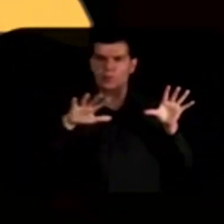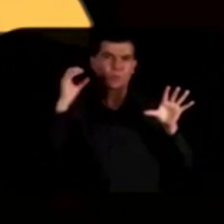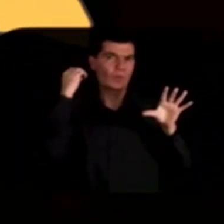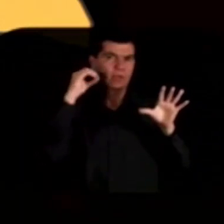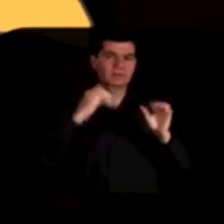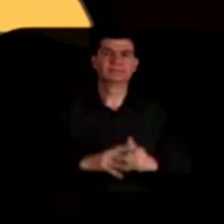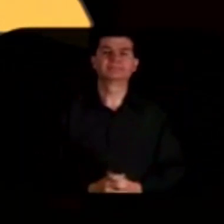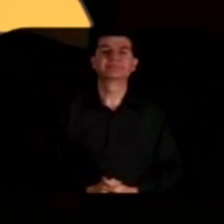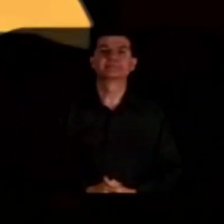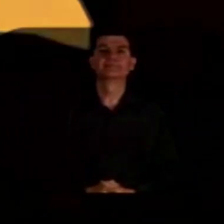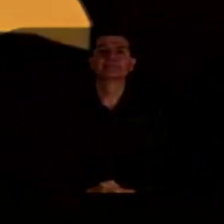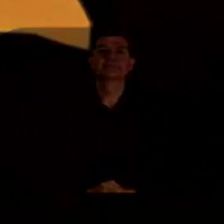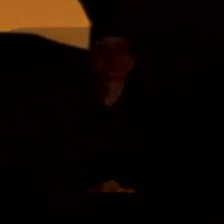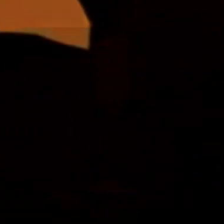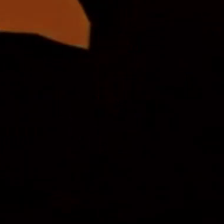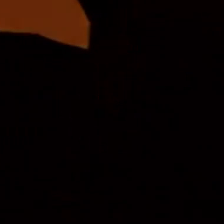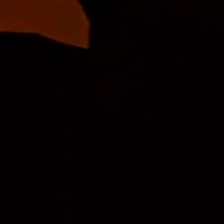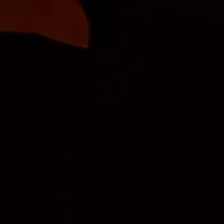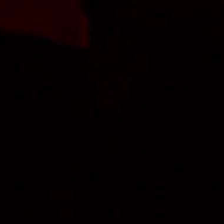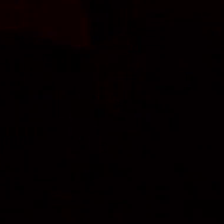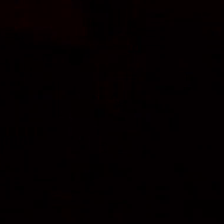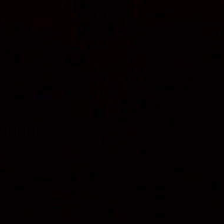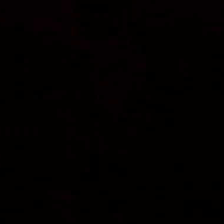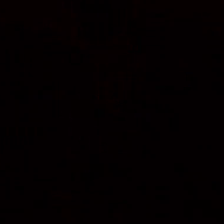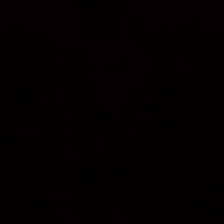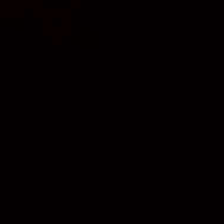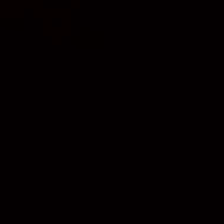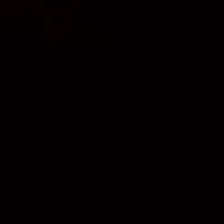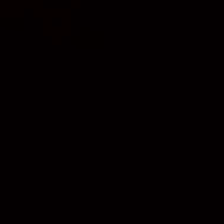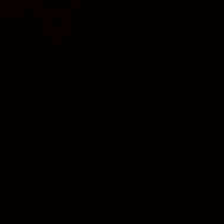and in the Istmus of Oaxaca.